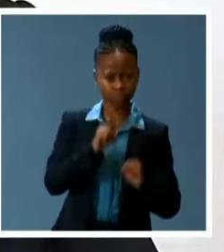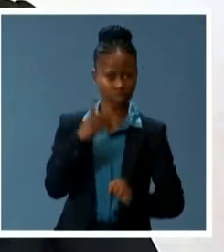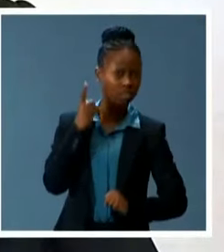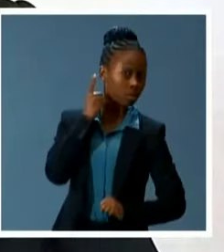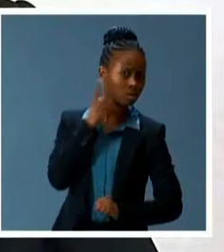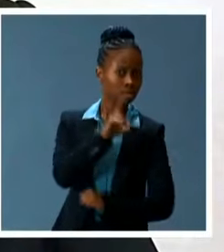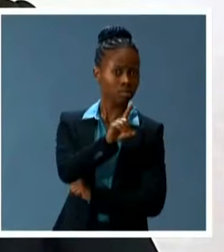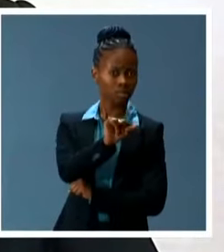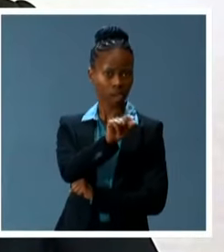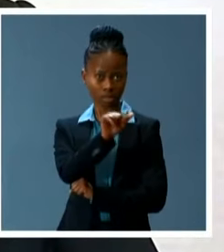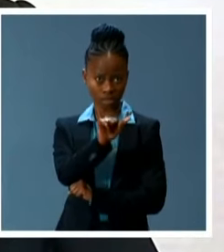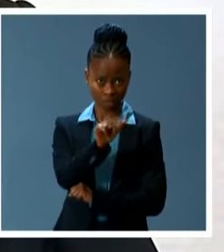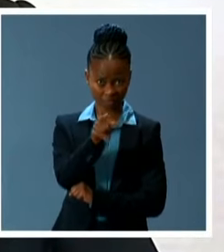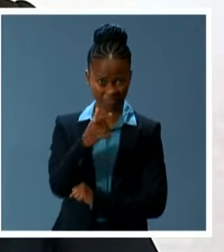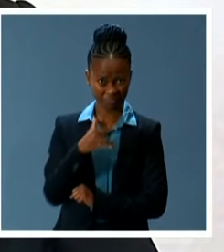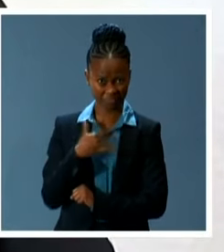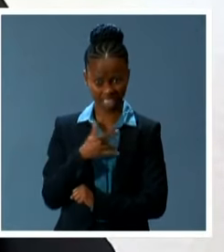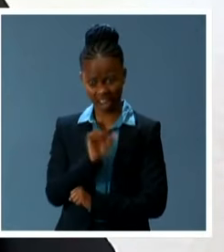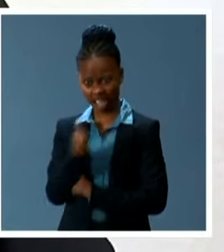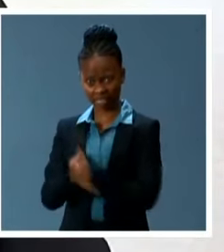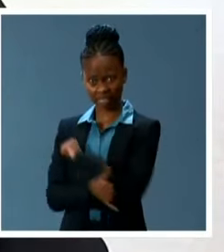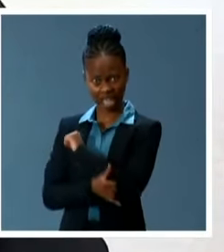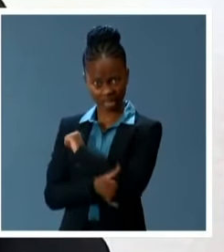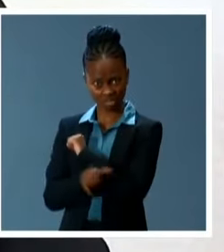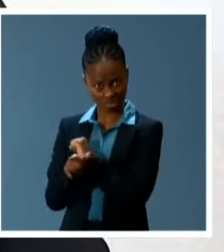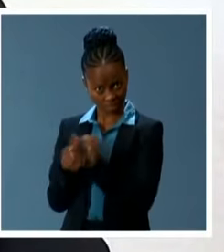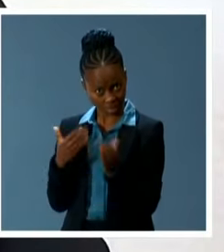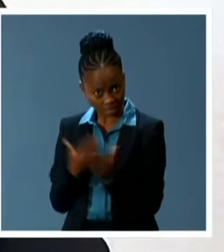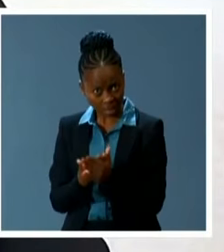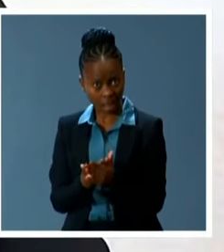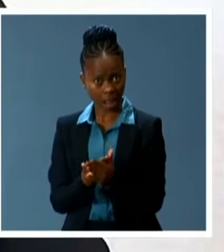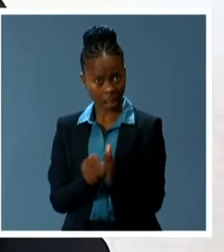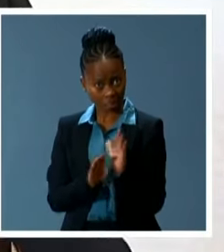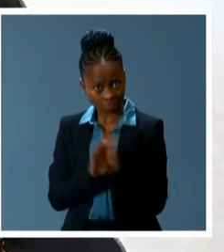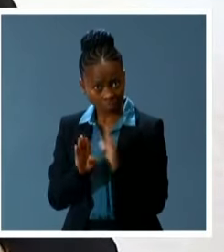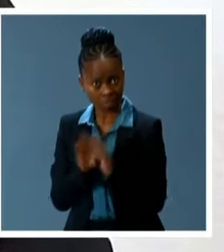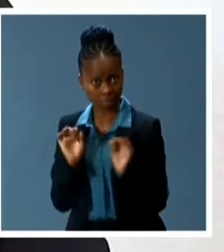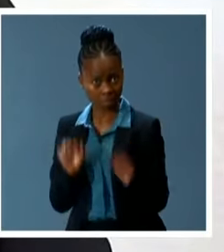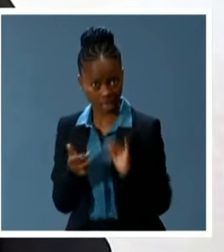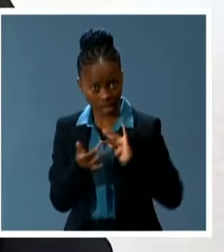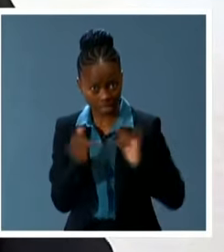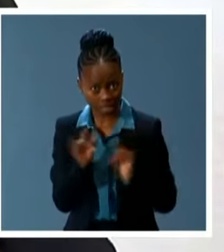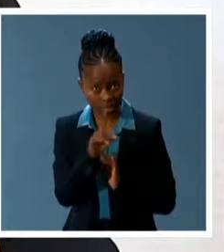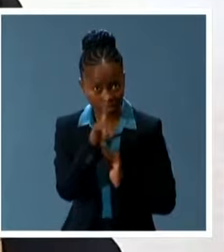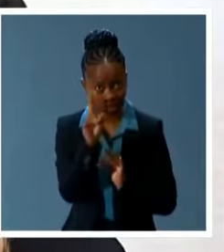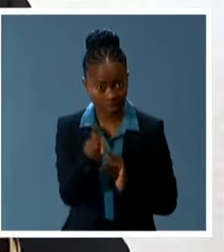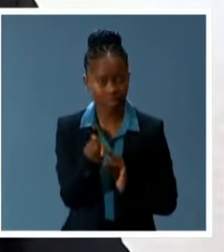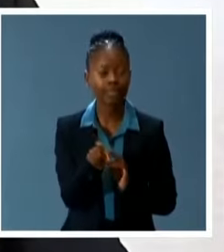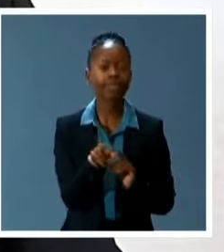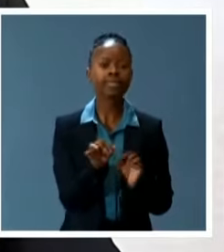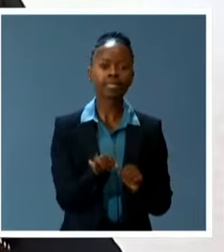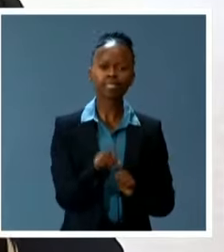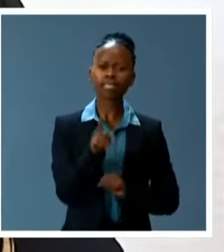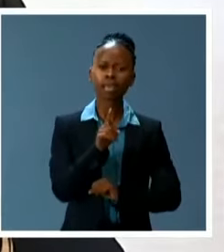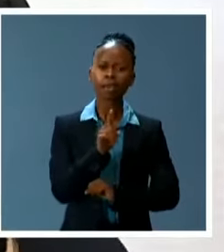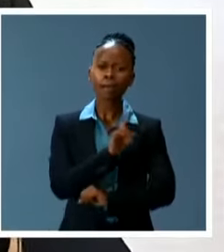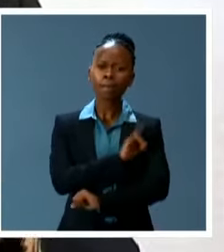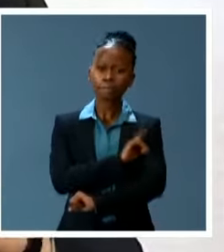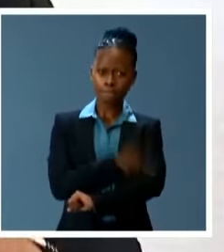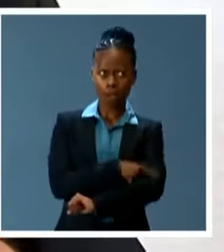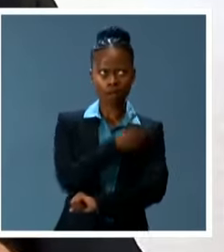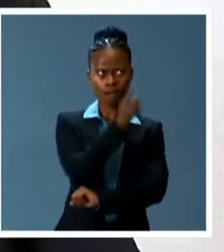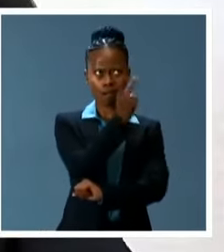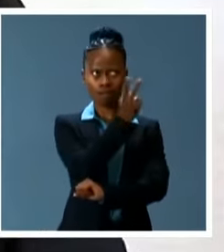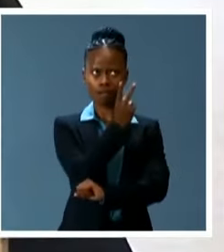I think we have a problem of power, and we have a problem of access. Our priority at the present moment is in the access and in the